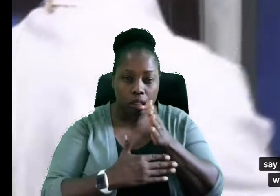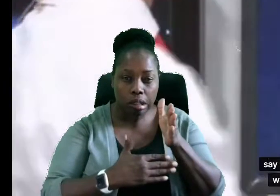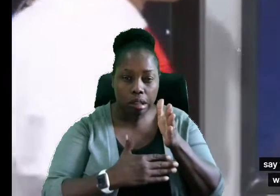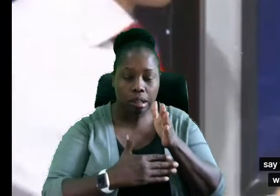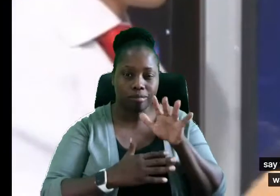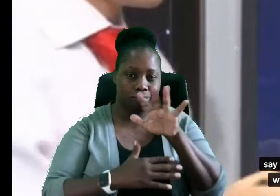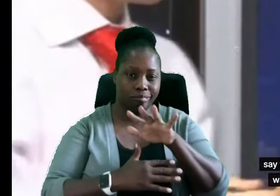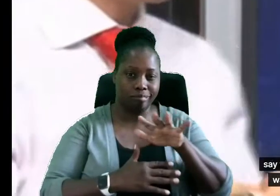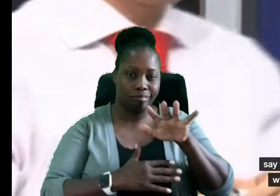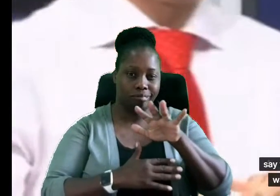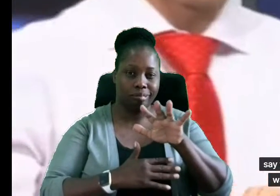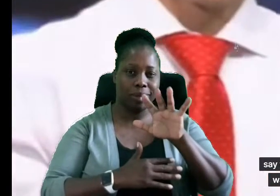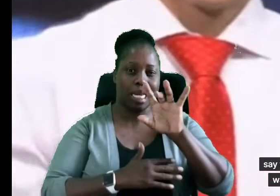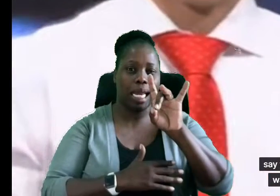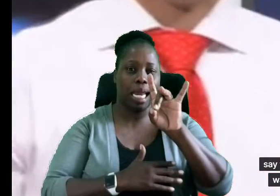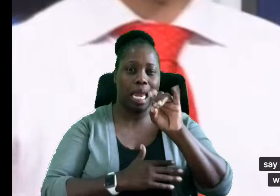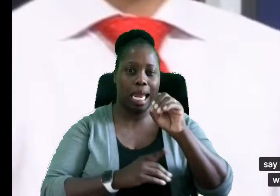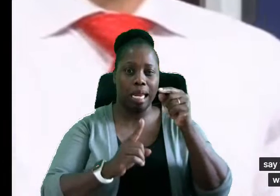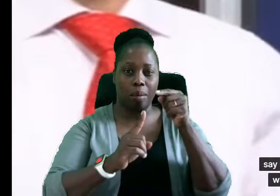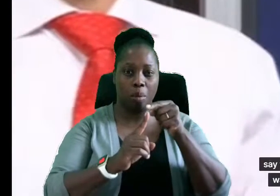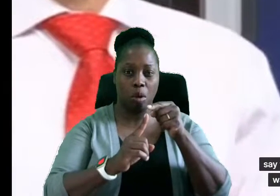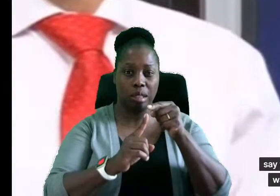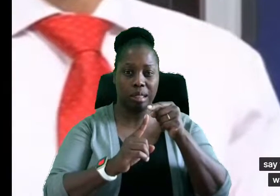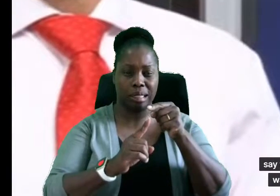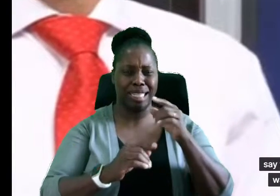The range was 80 points.